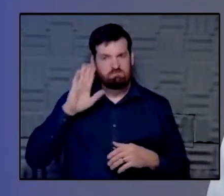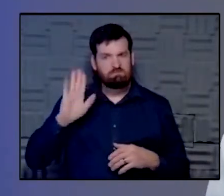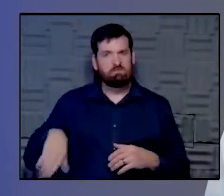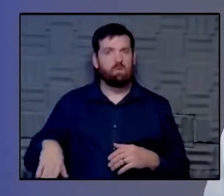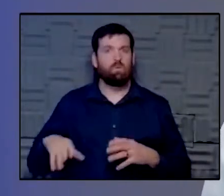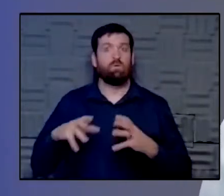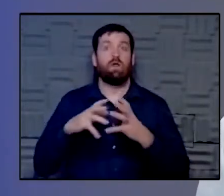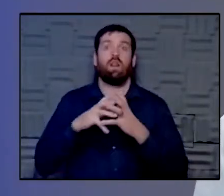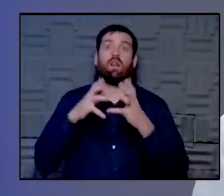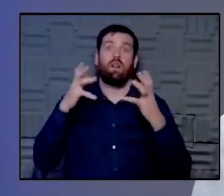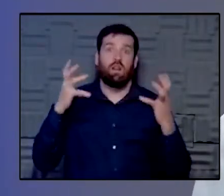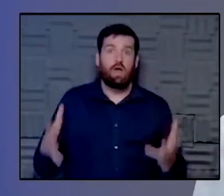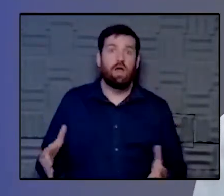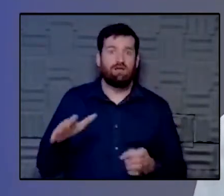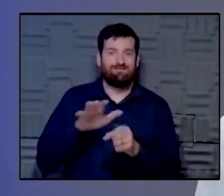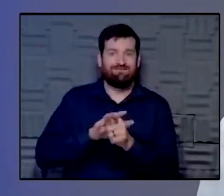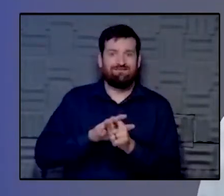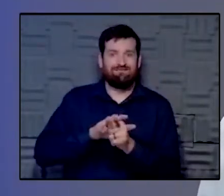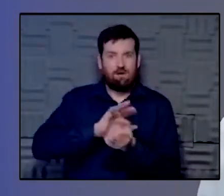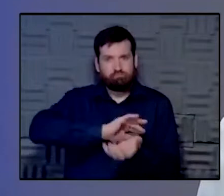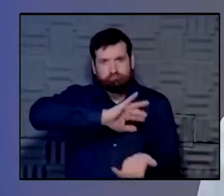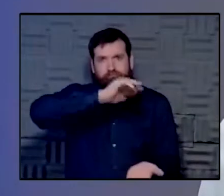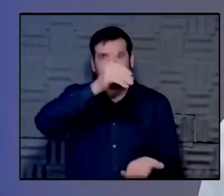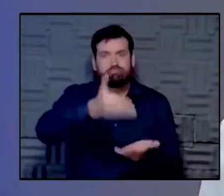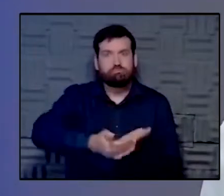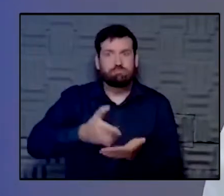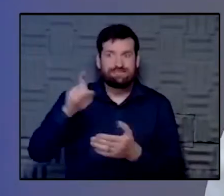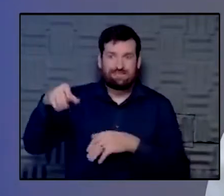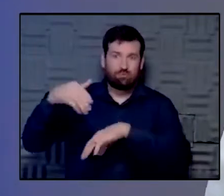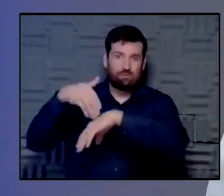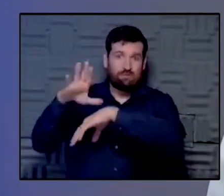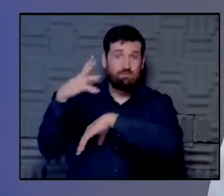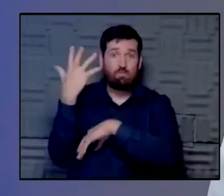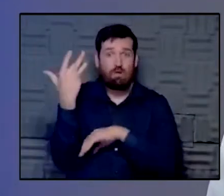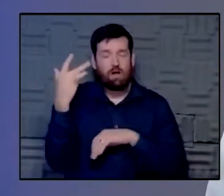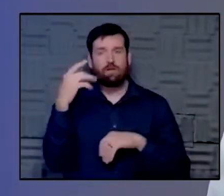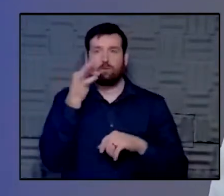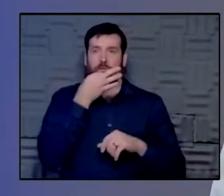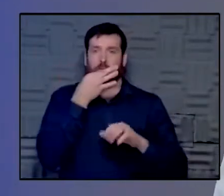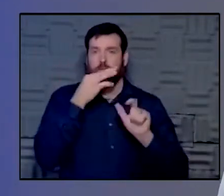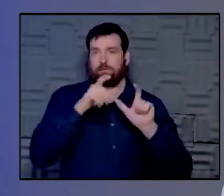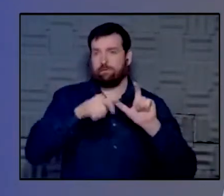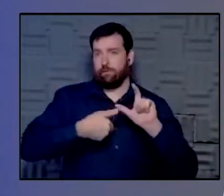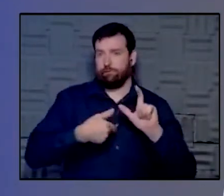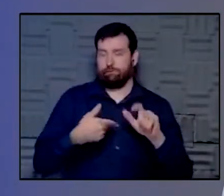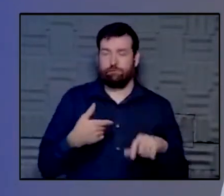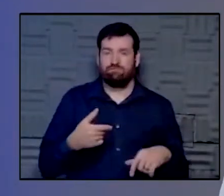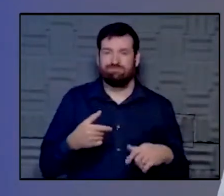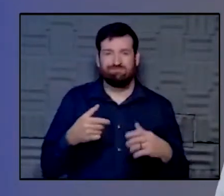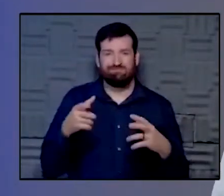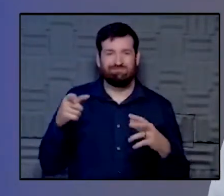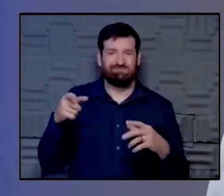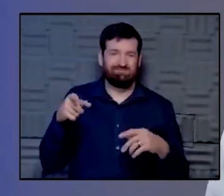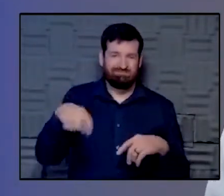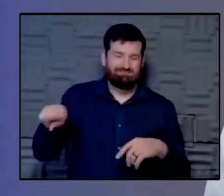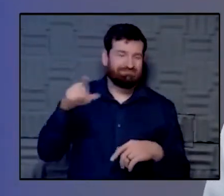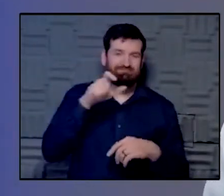large supply that are needing to ship out because they are almost being expired. So we know that the uptake of the vaccine is